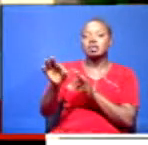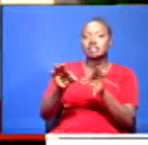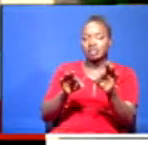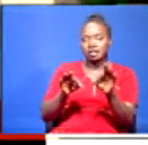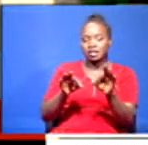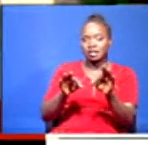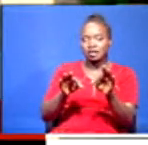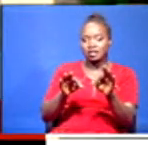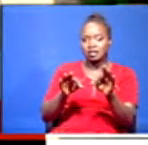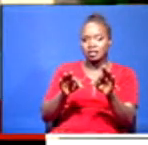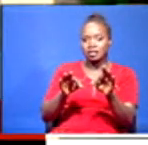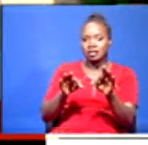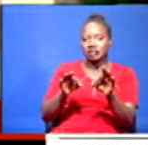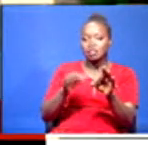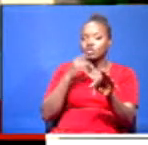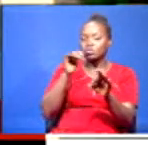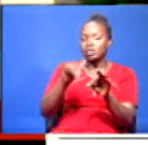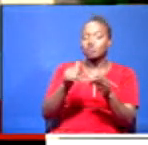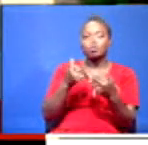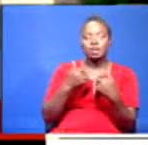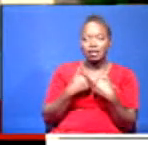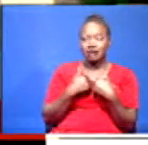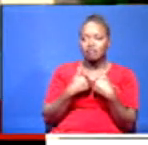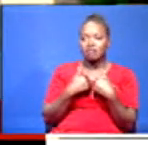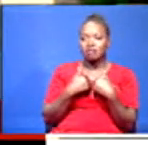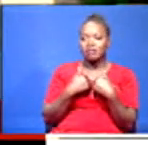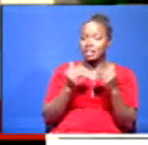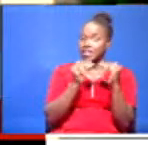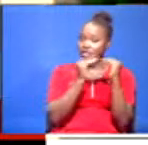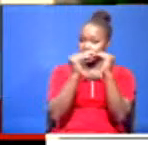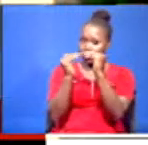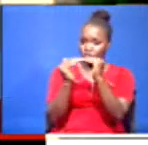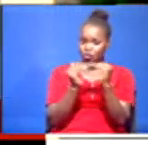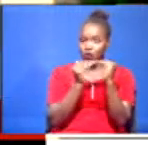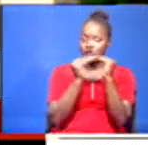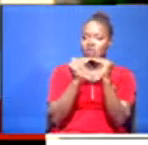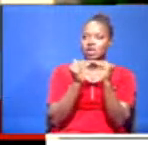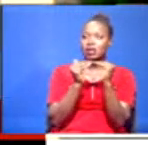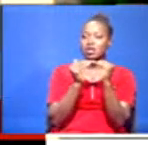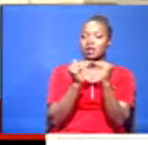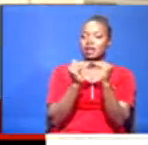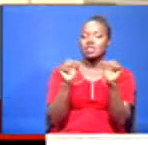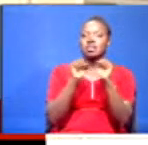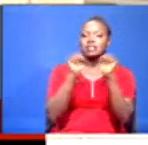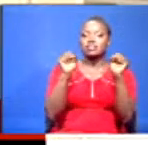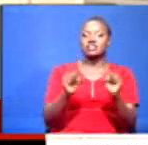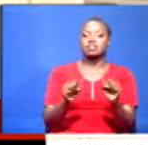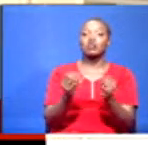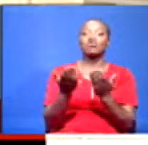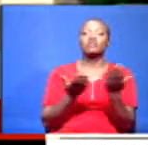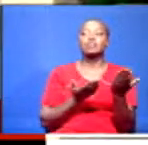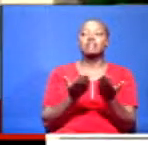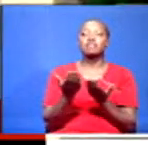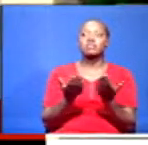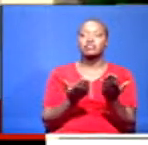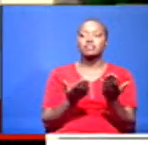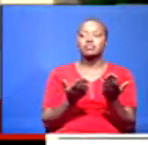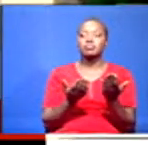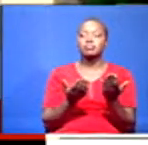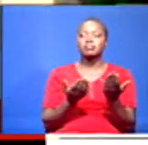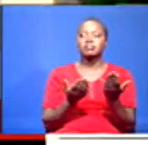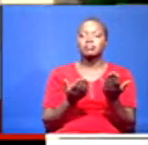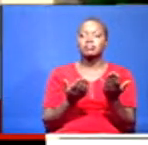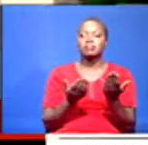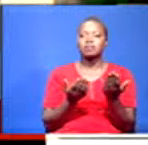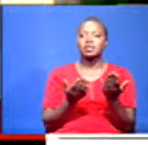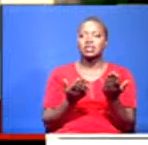see, so that you have equal system of service. You know,